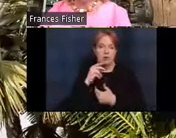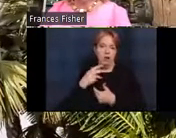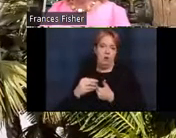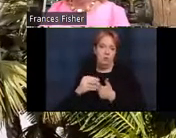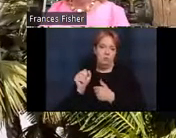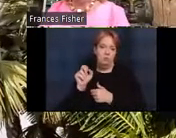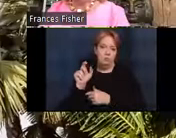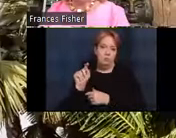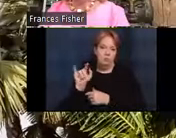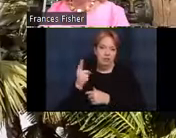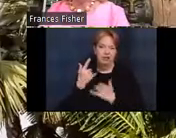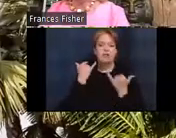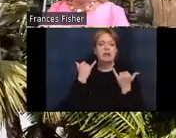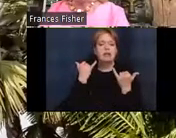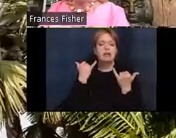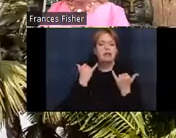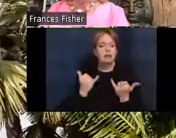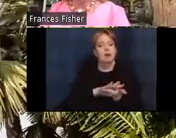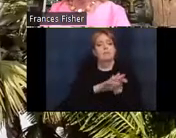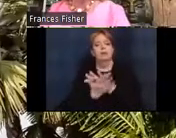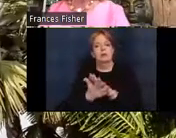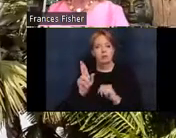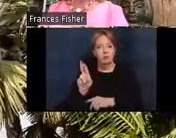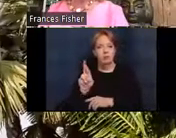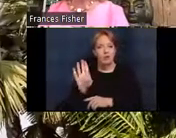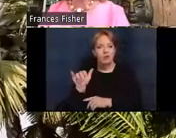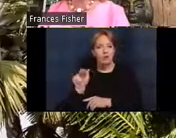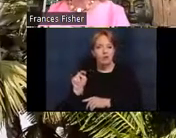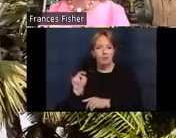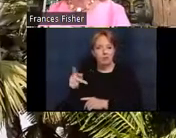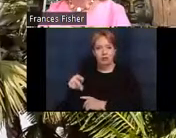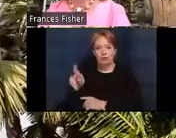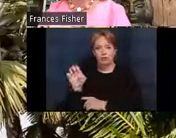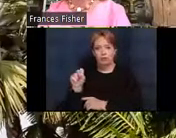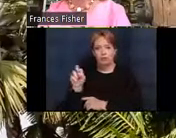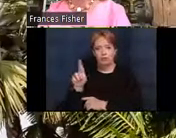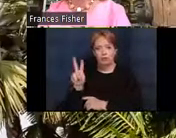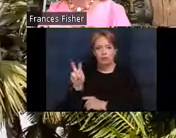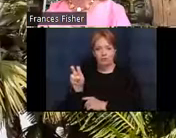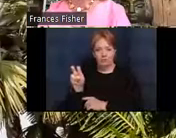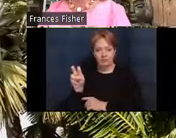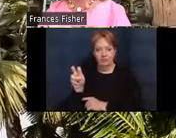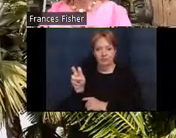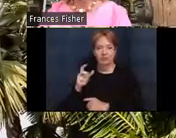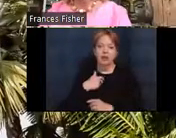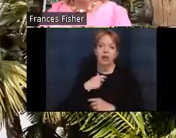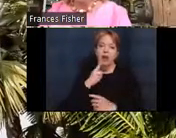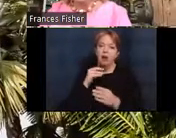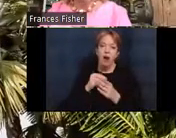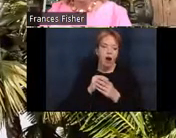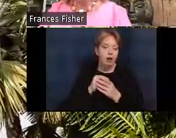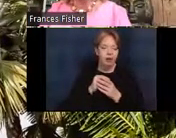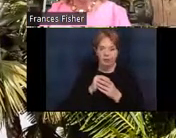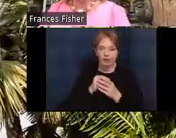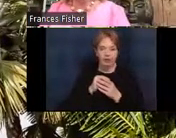urban preserve. As you saw from Valerie's presentation, we are in the most explosive time